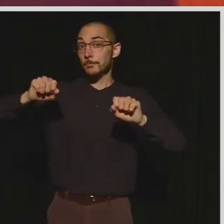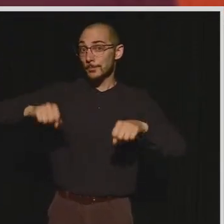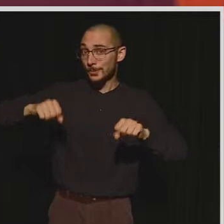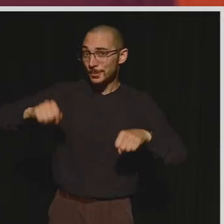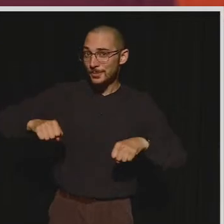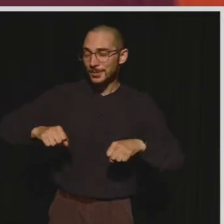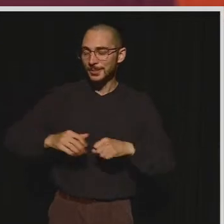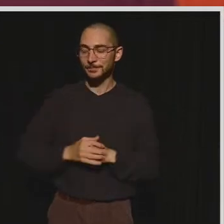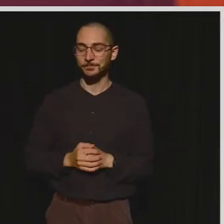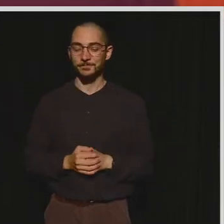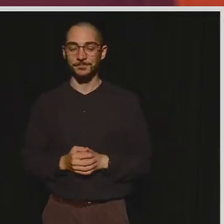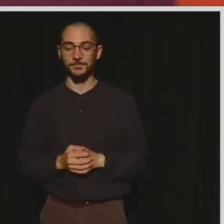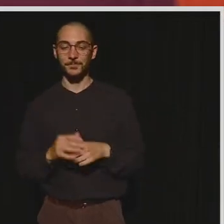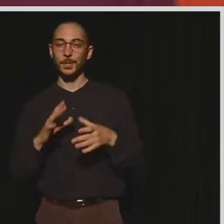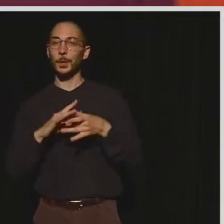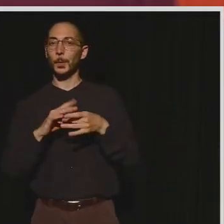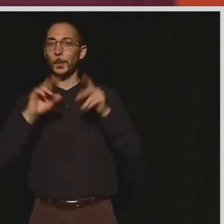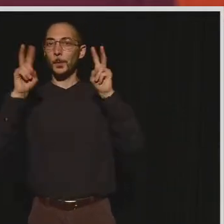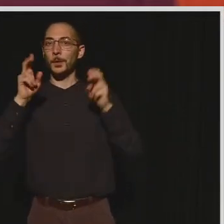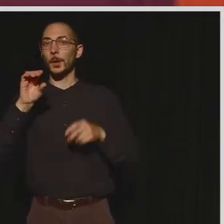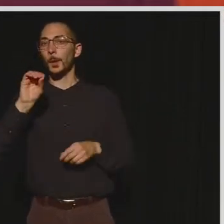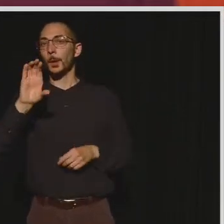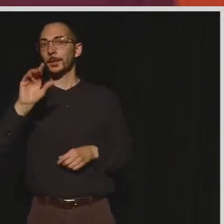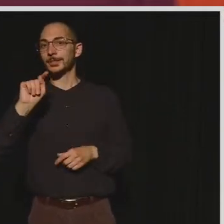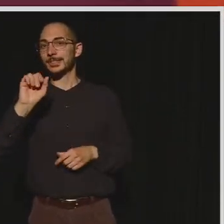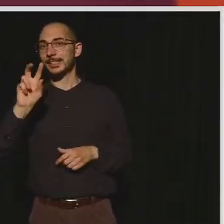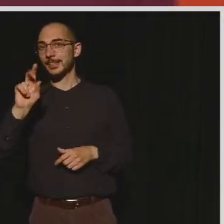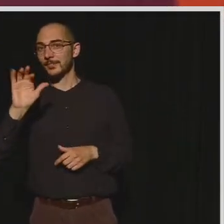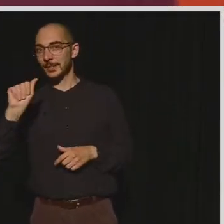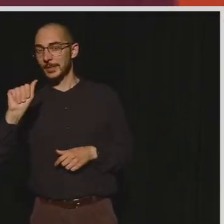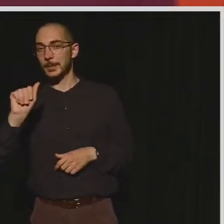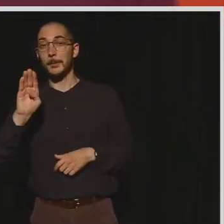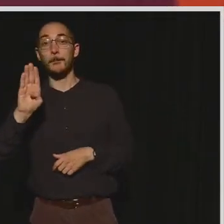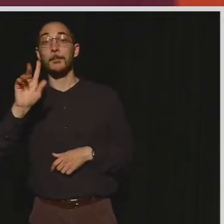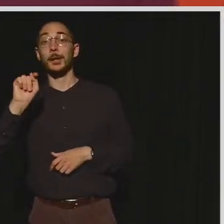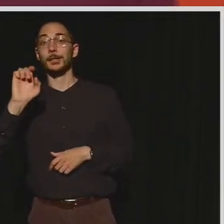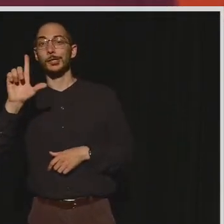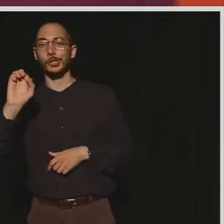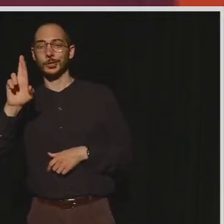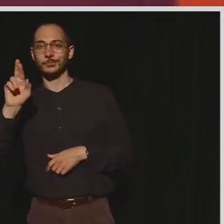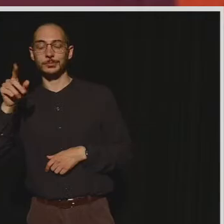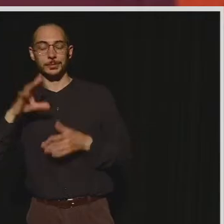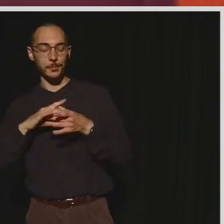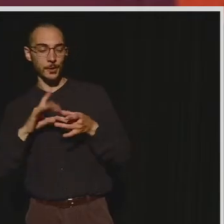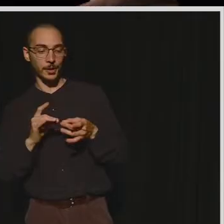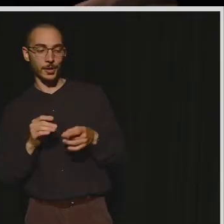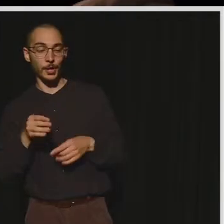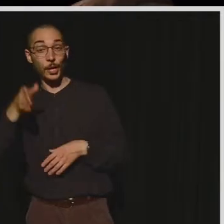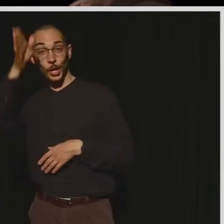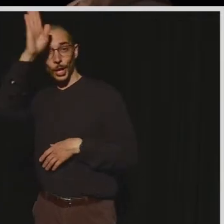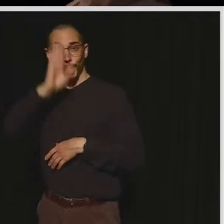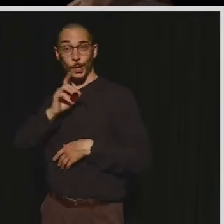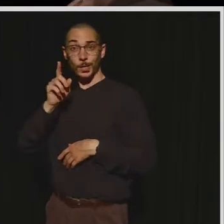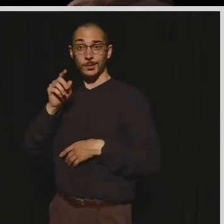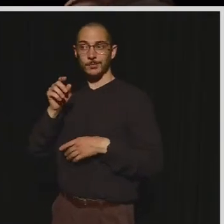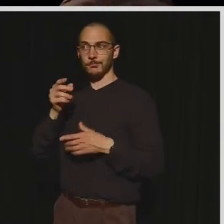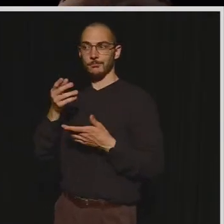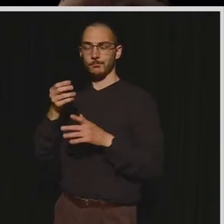Butler, God is change. Everything you touch changes you.